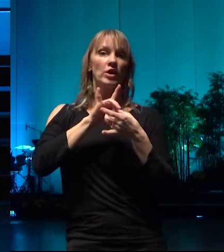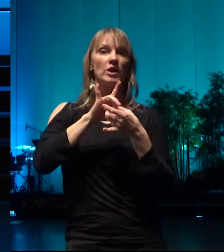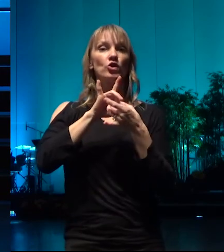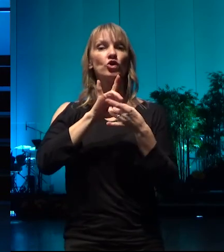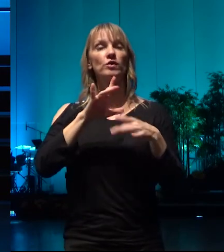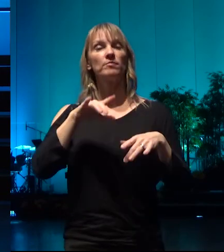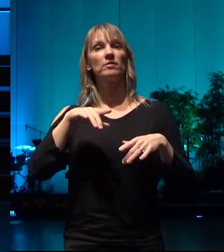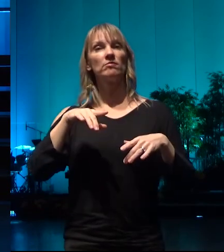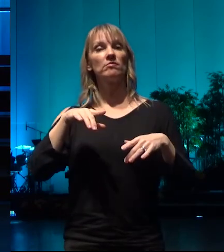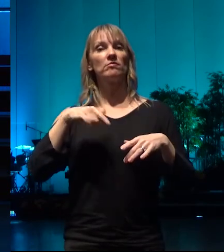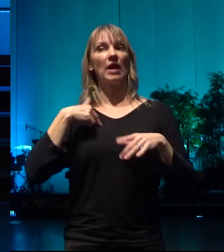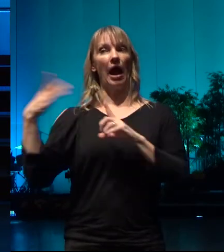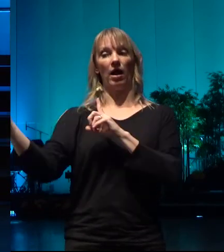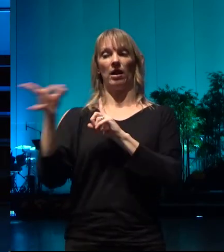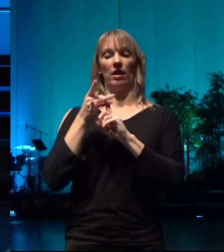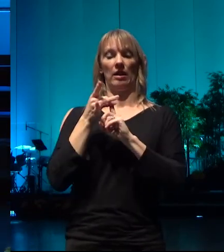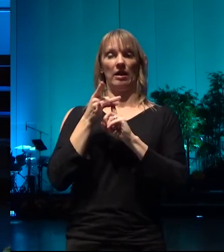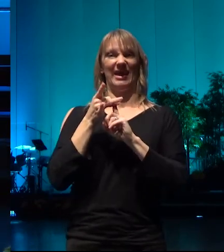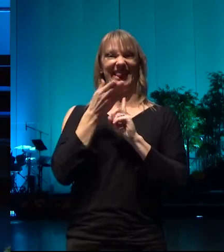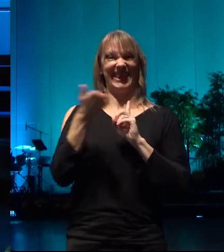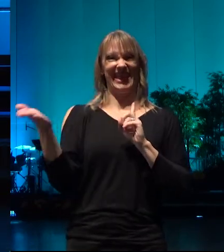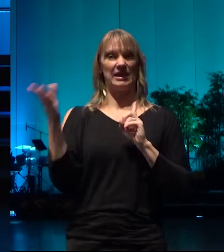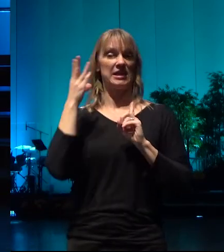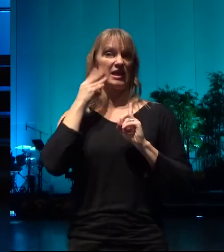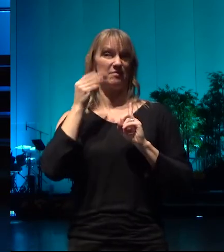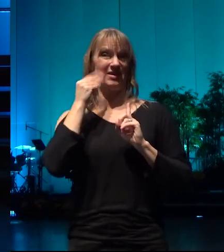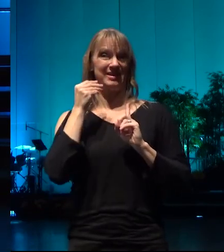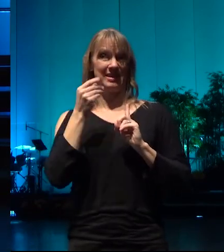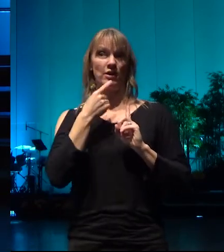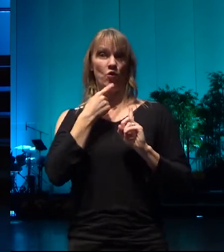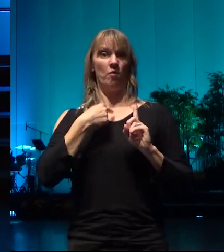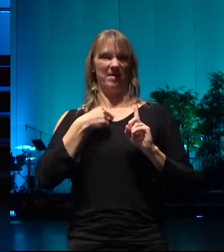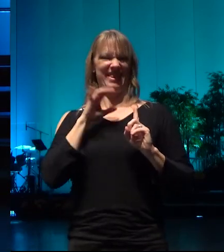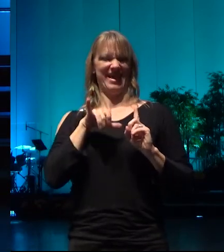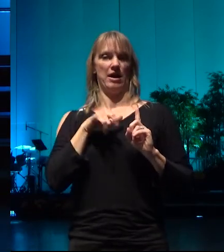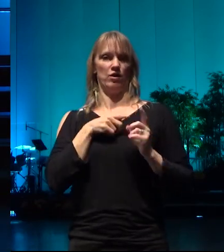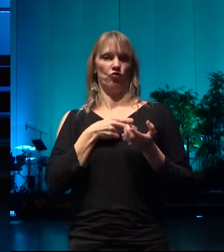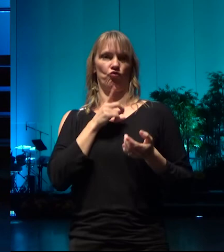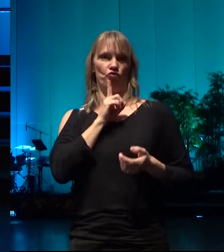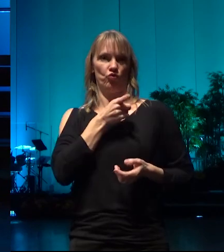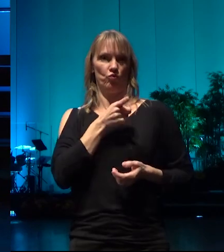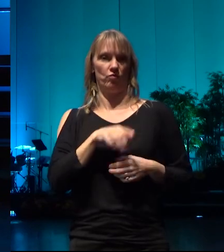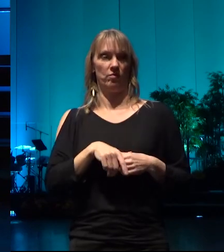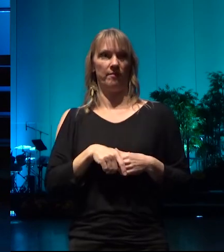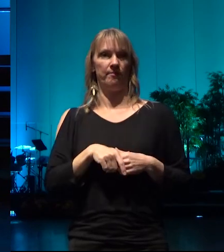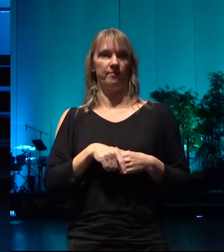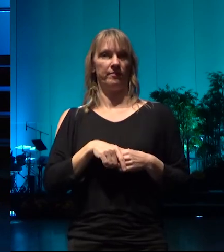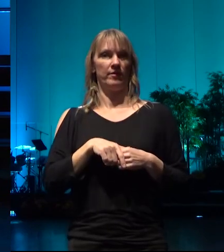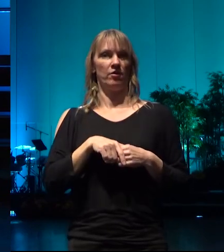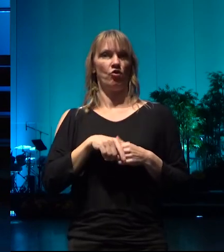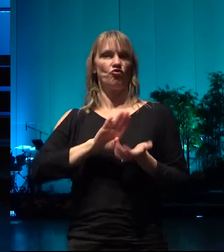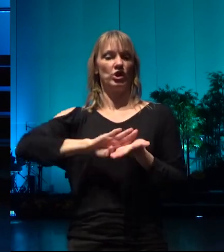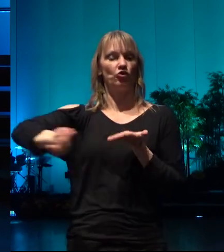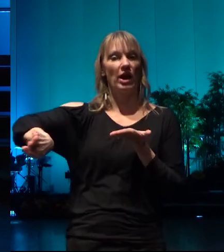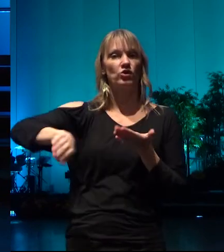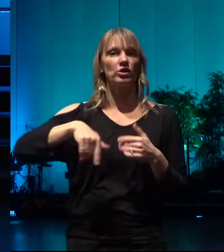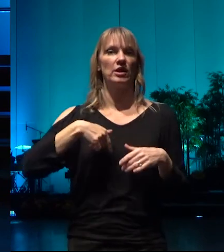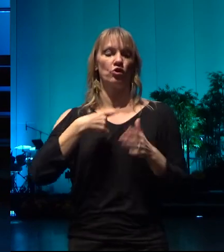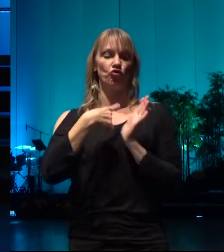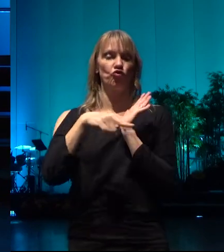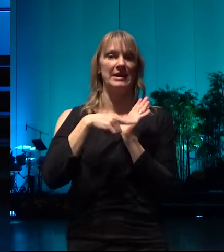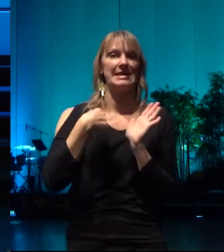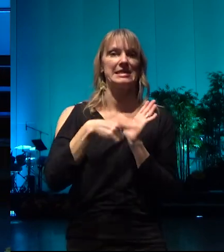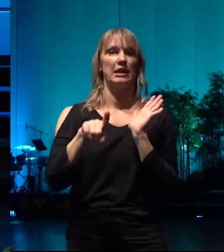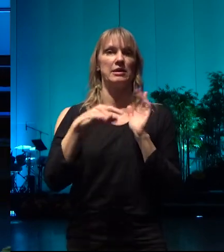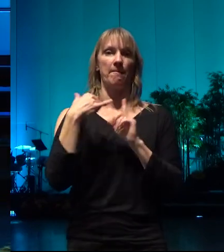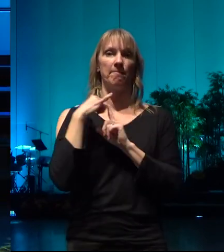my relationships, things and experiences that told me that was the truth. Experiences of rejection and